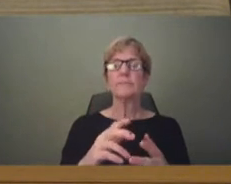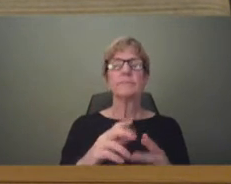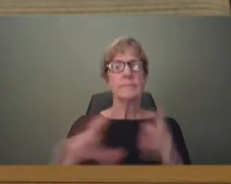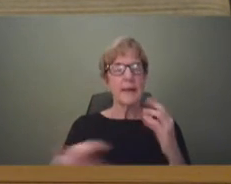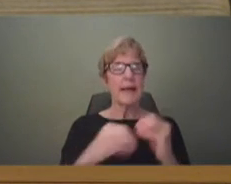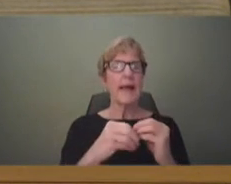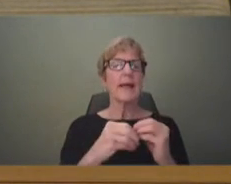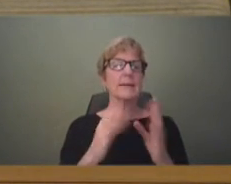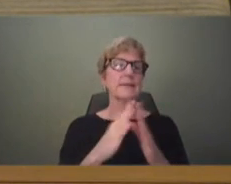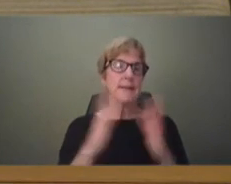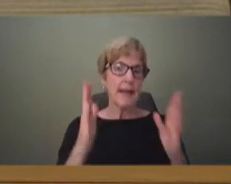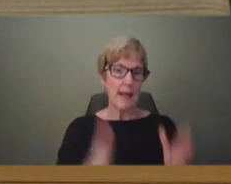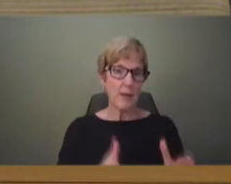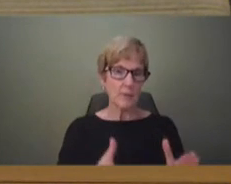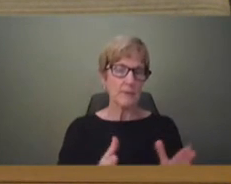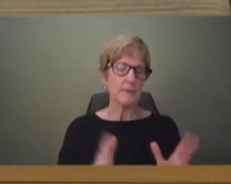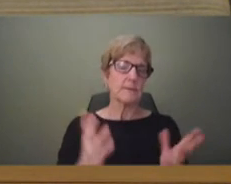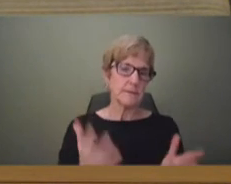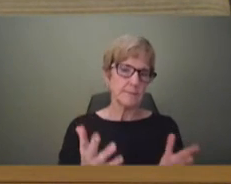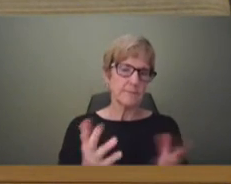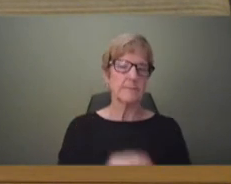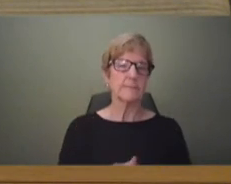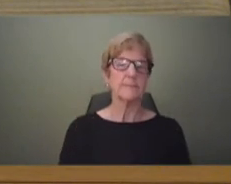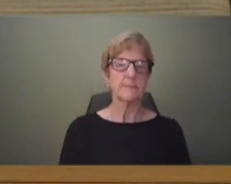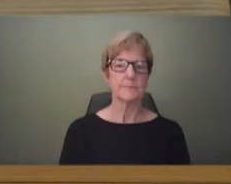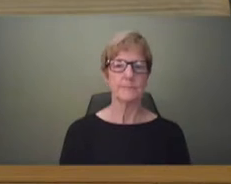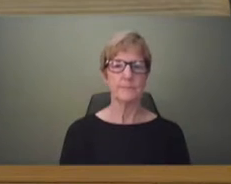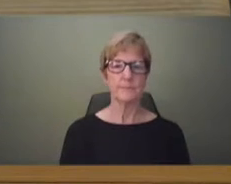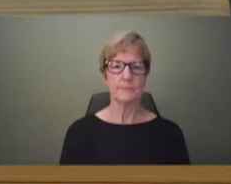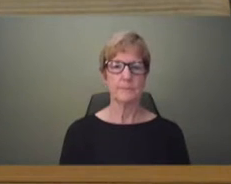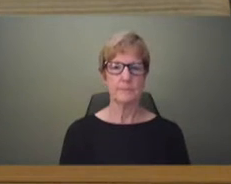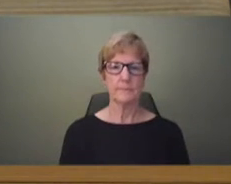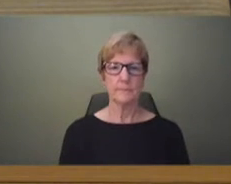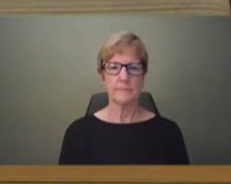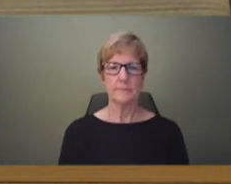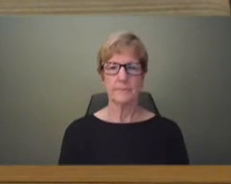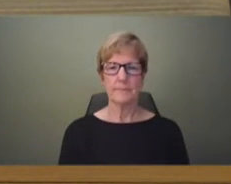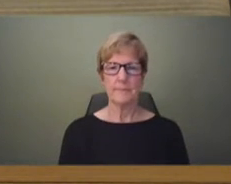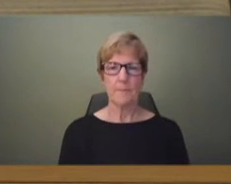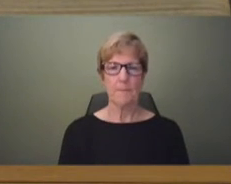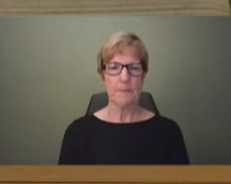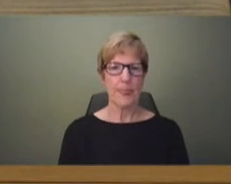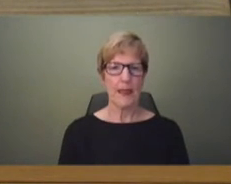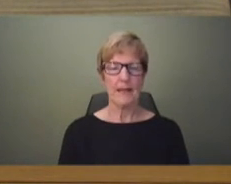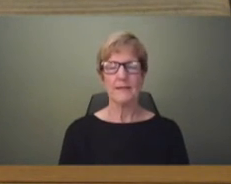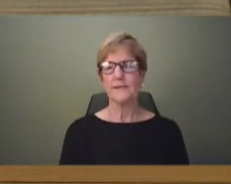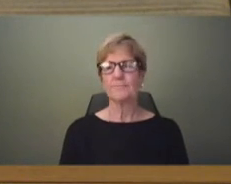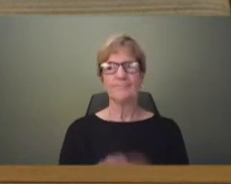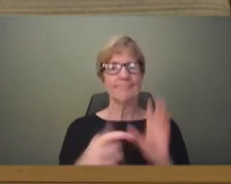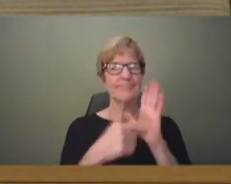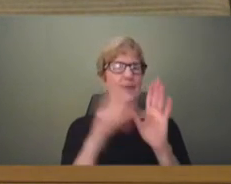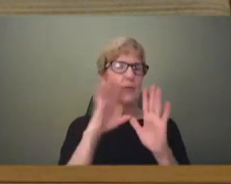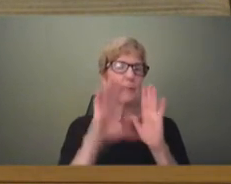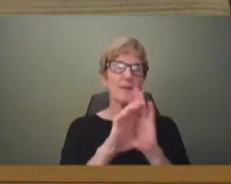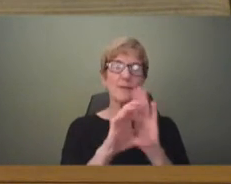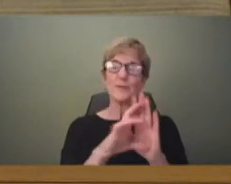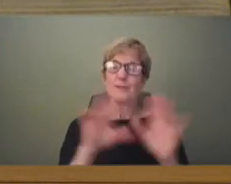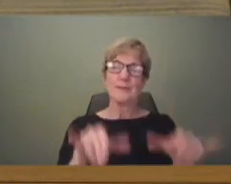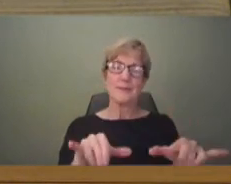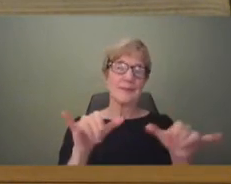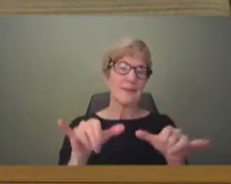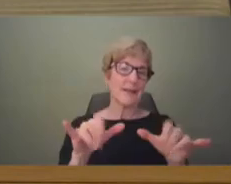it away um again I can go through the picture again it's literally the same presentation here